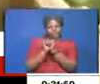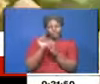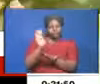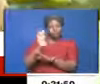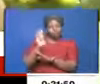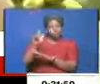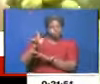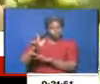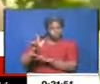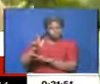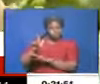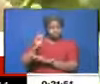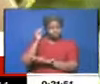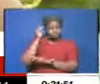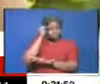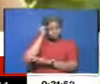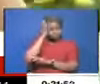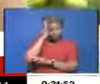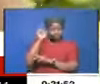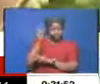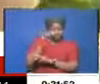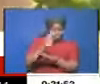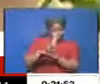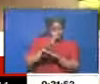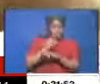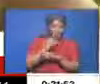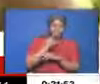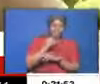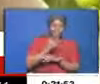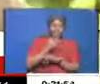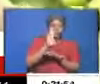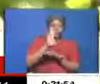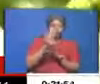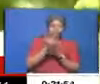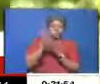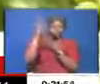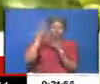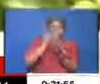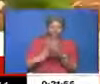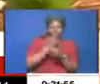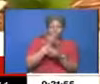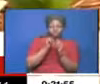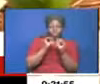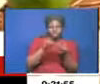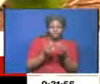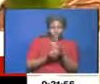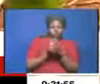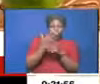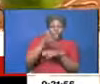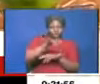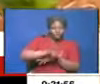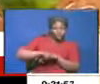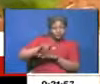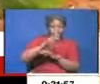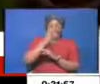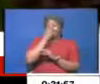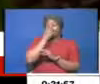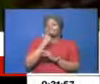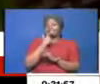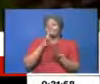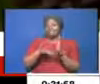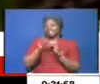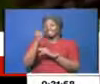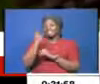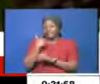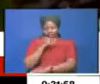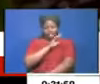liters. Noting that Kenya spends 300 billion shillings to import food that can be grown locally, Ruto said Kenya has the